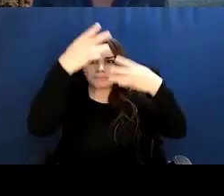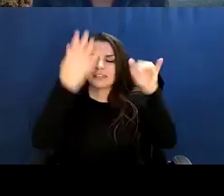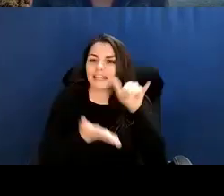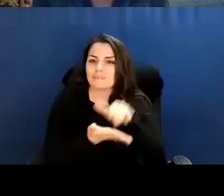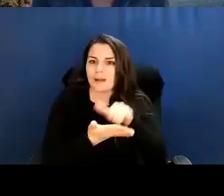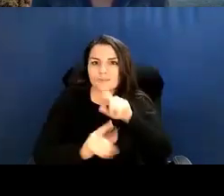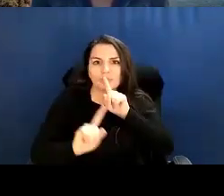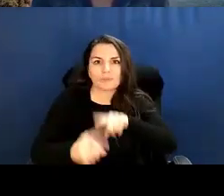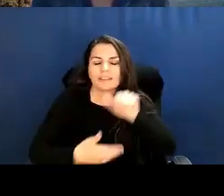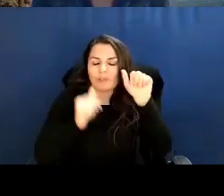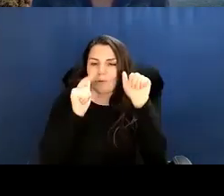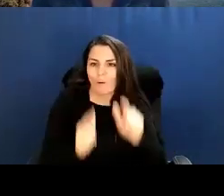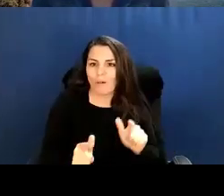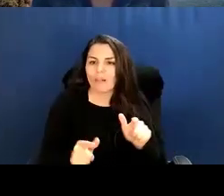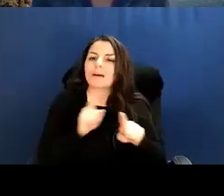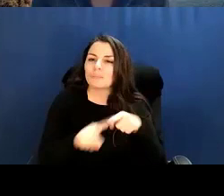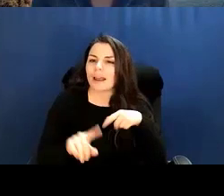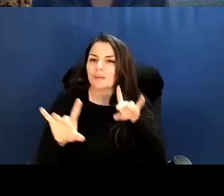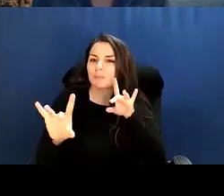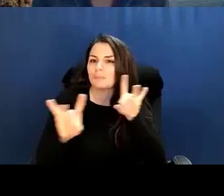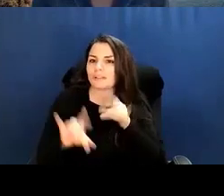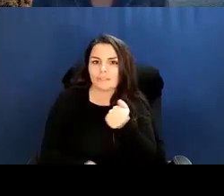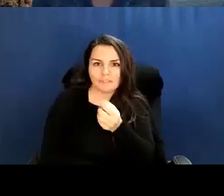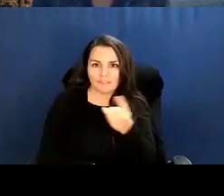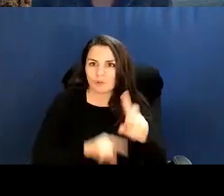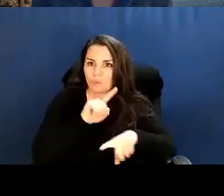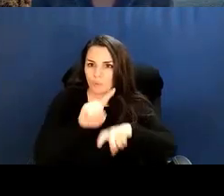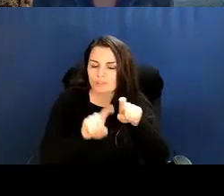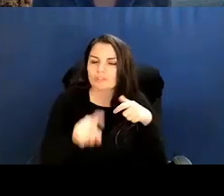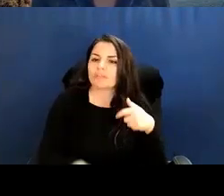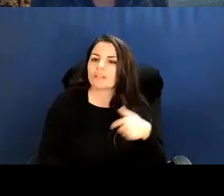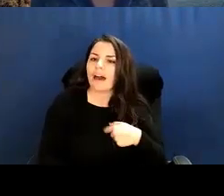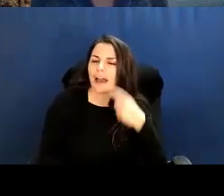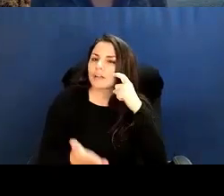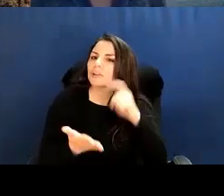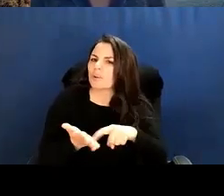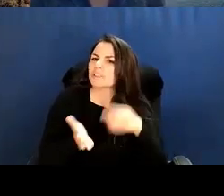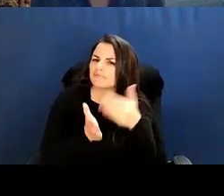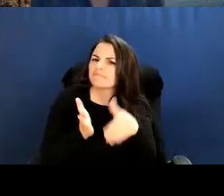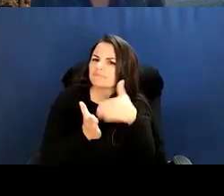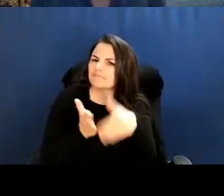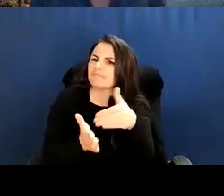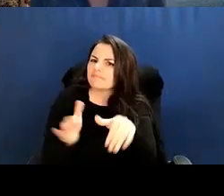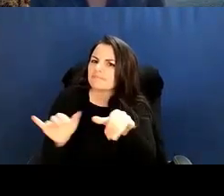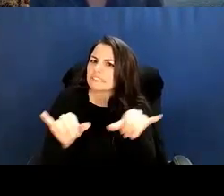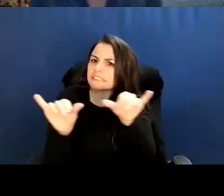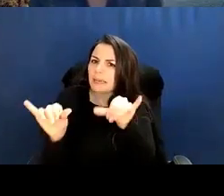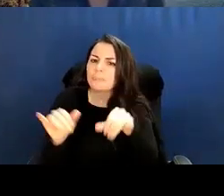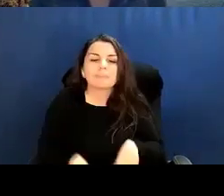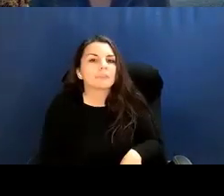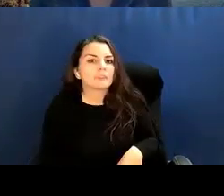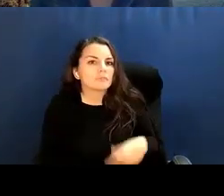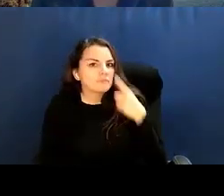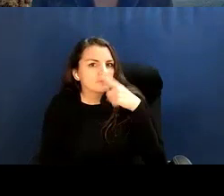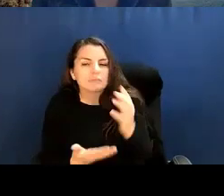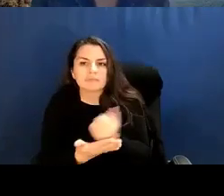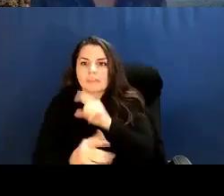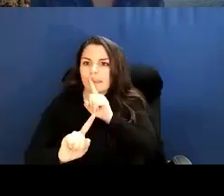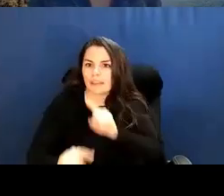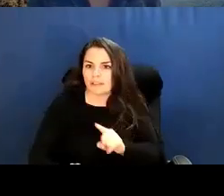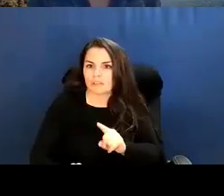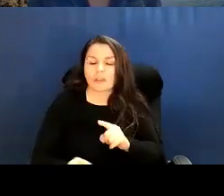to open it up now to questions from the group for the last 5 minutes that we have.